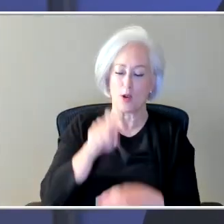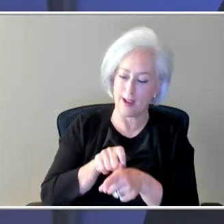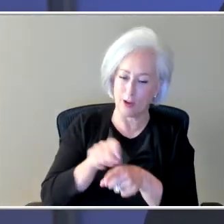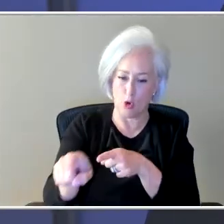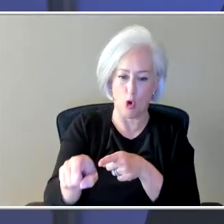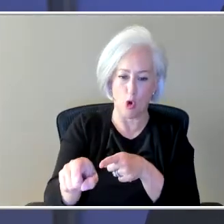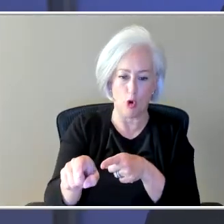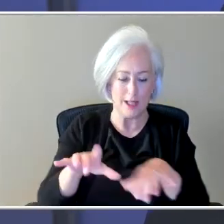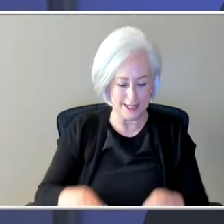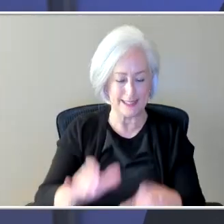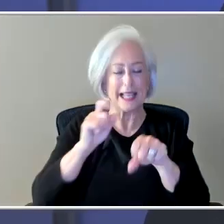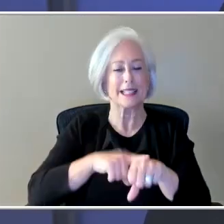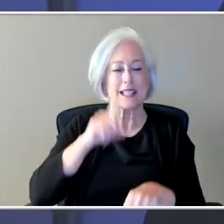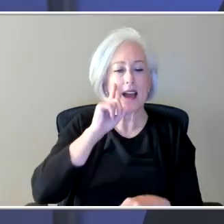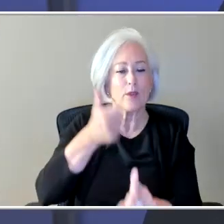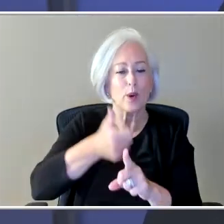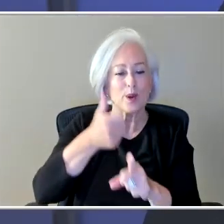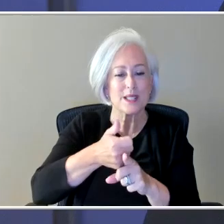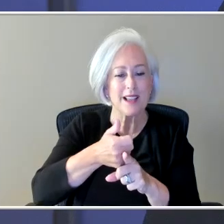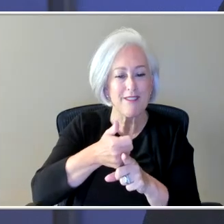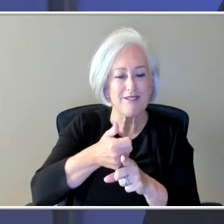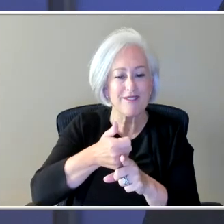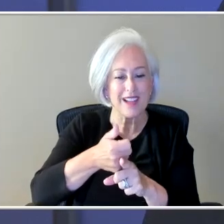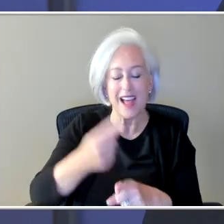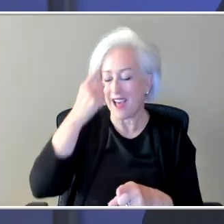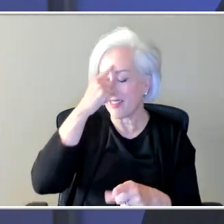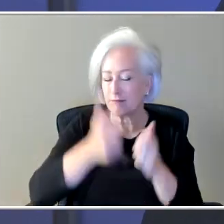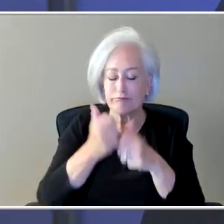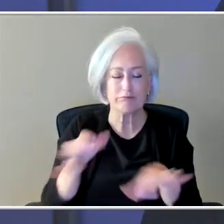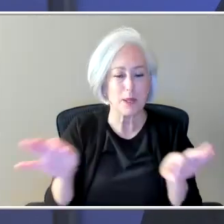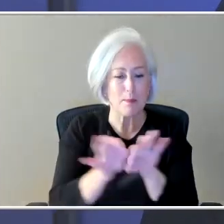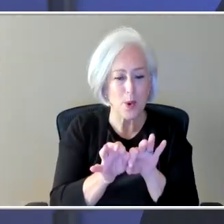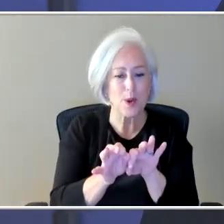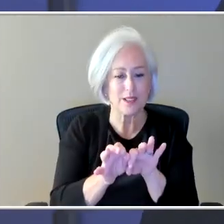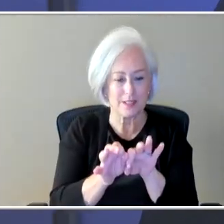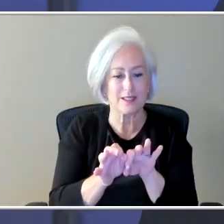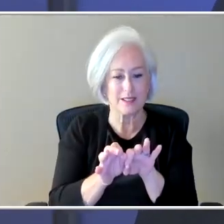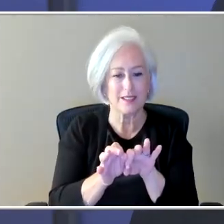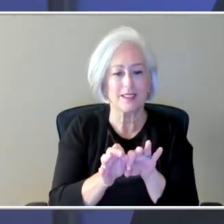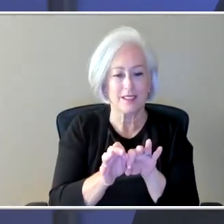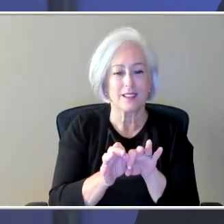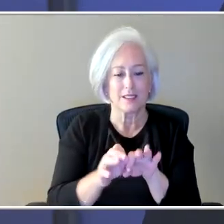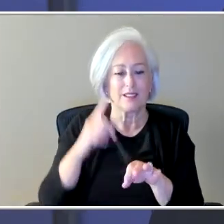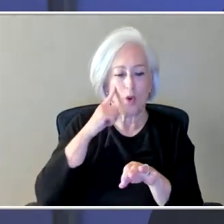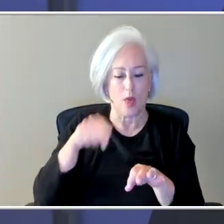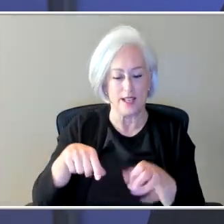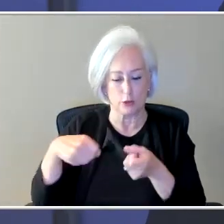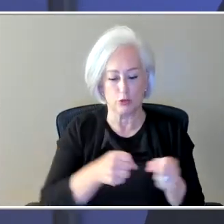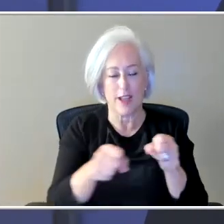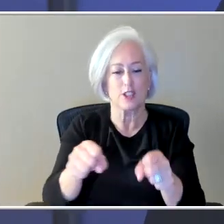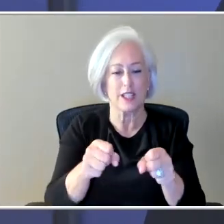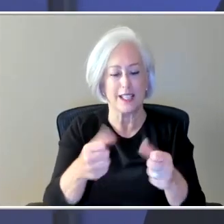for yourself. And I think the big thing for in this strategy of trying to get